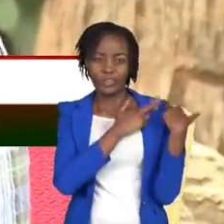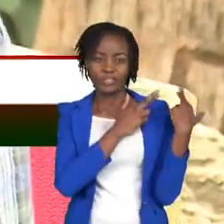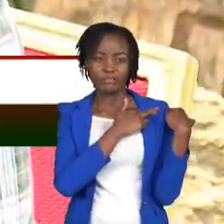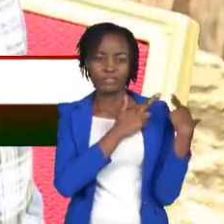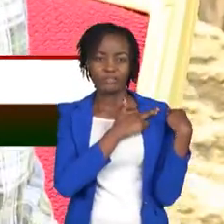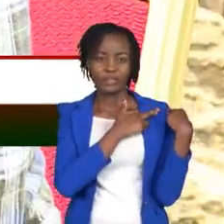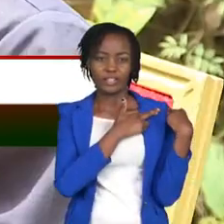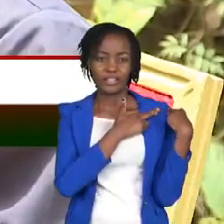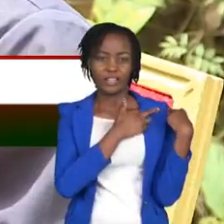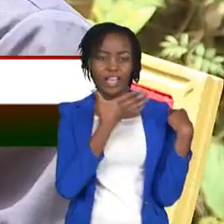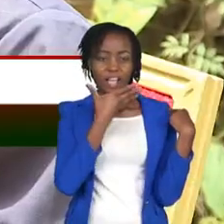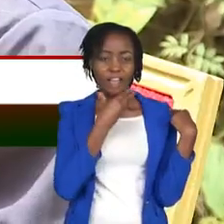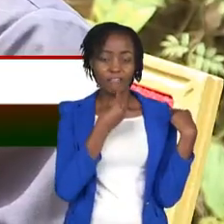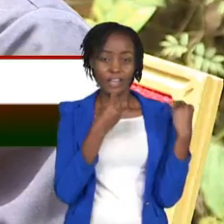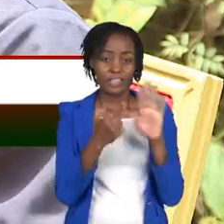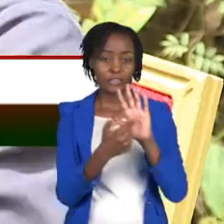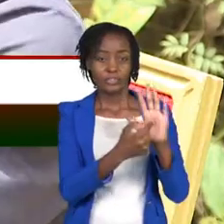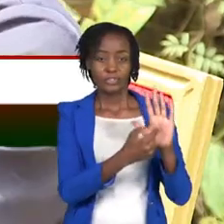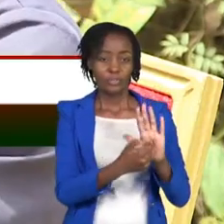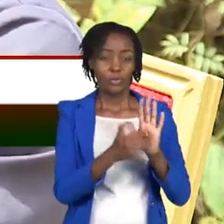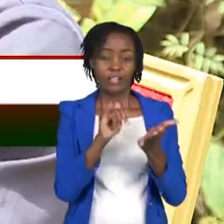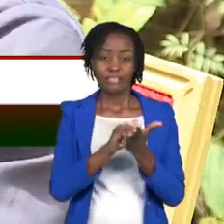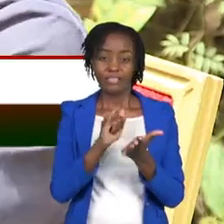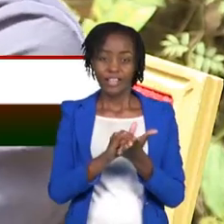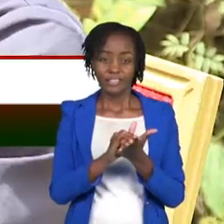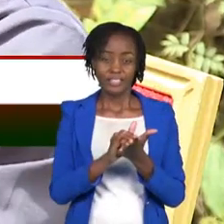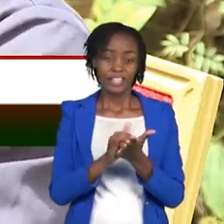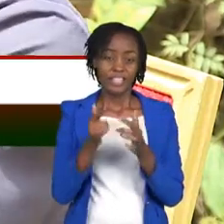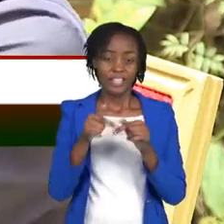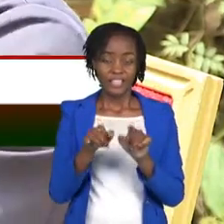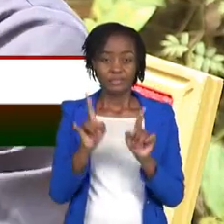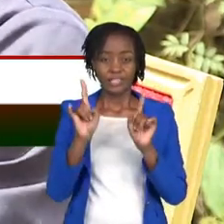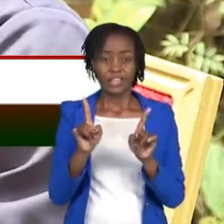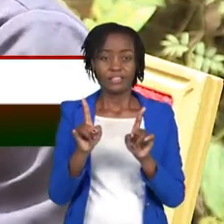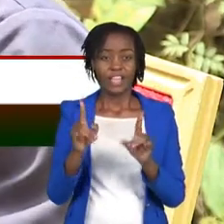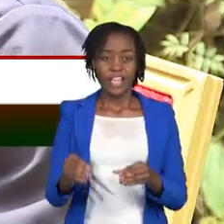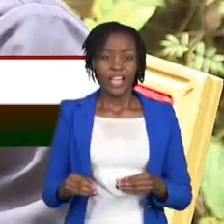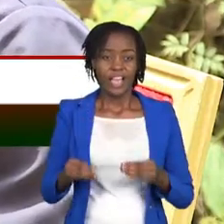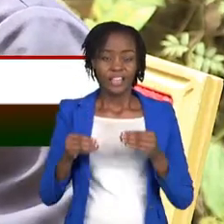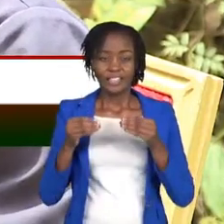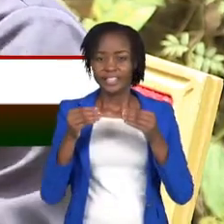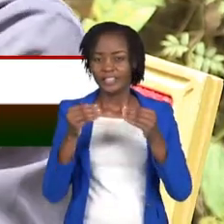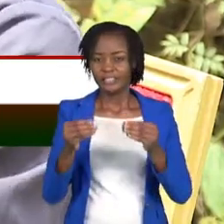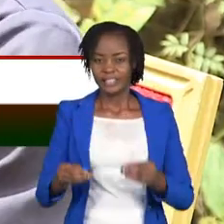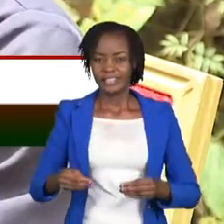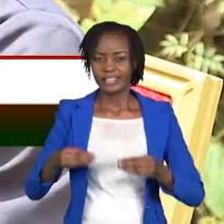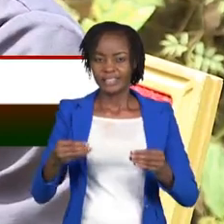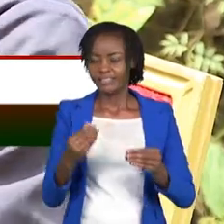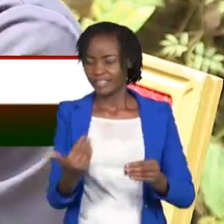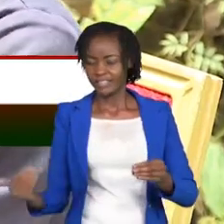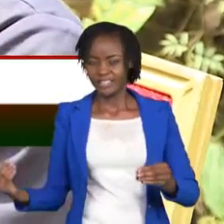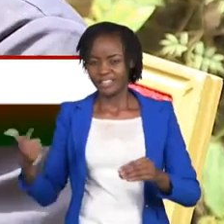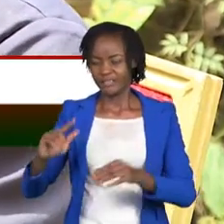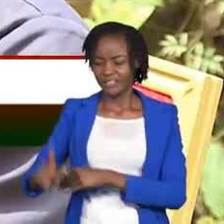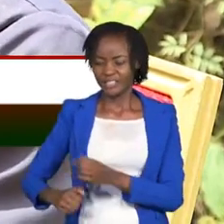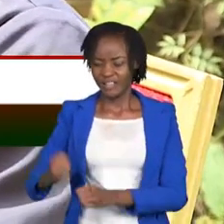Fathers ensure that they leave an inheritance for their children and for their children's children. Fathers ensure that their